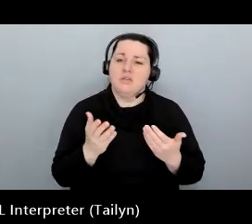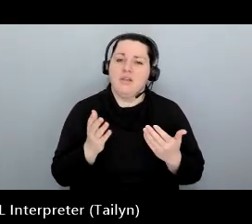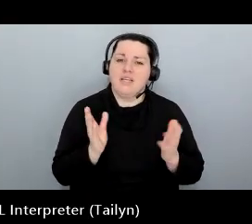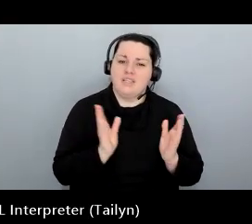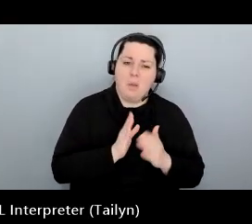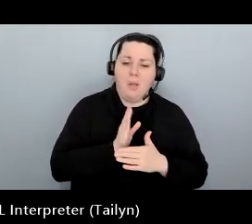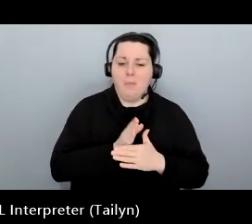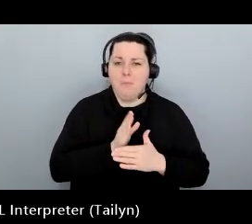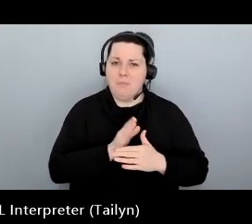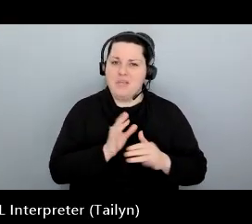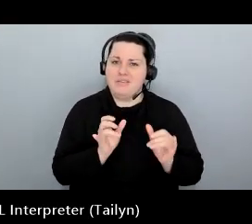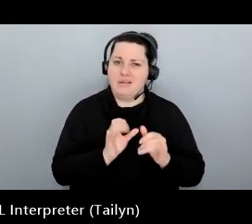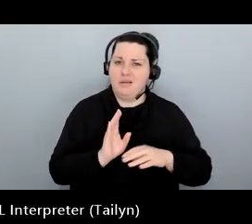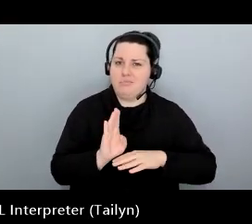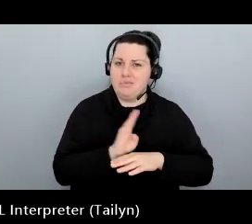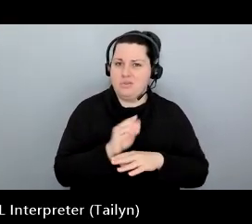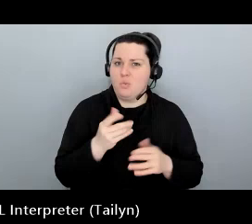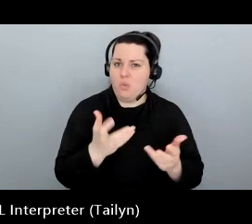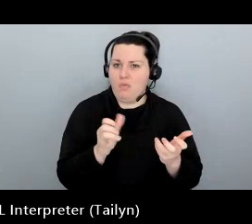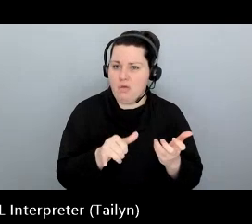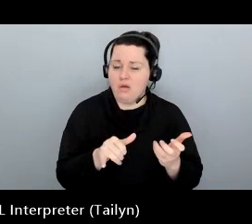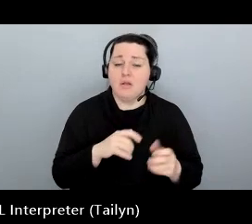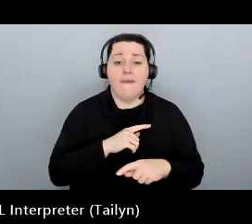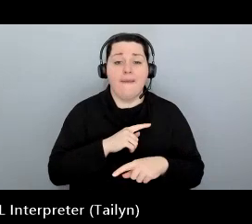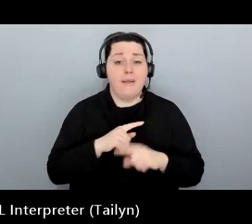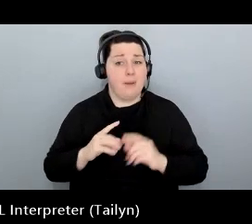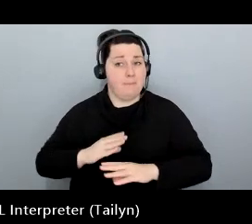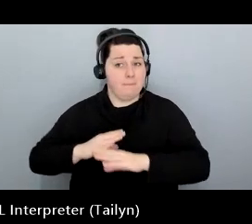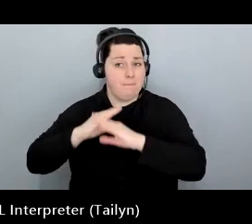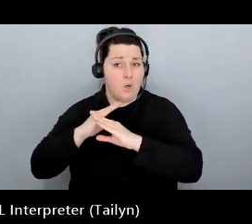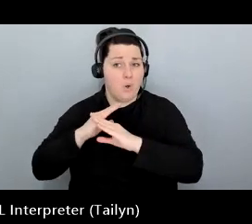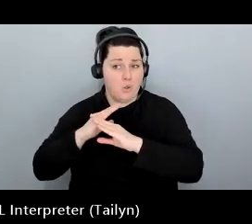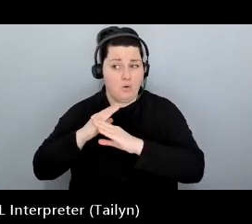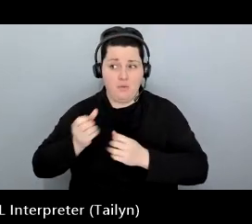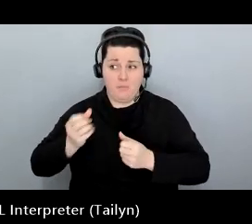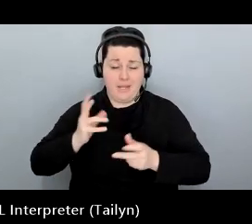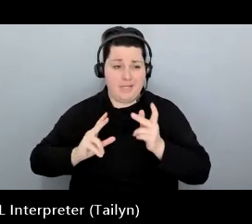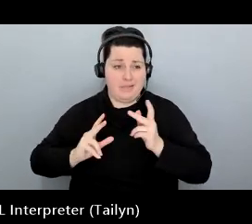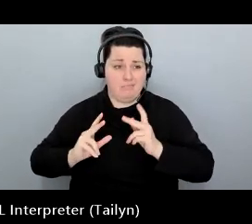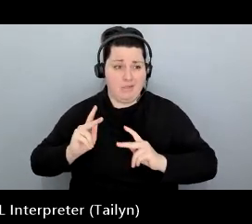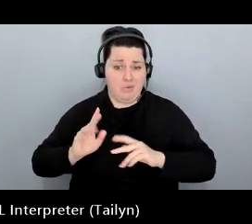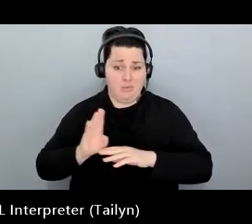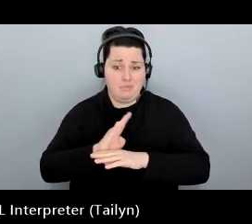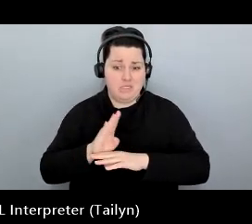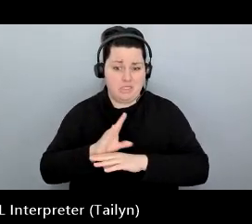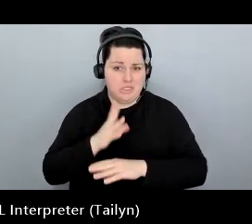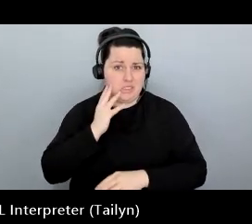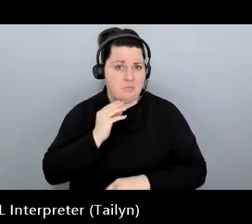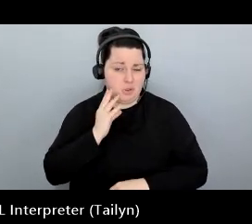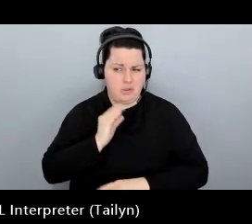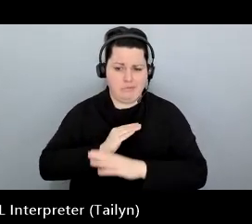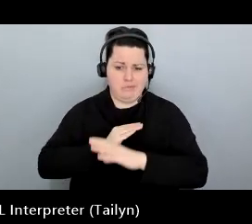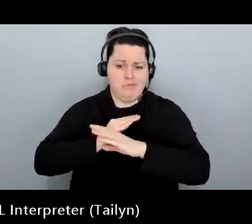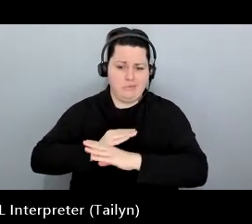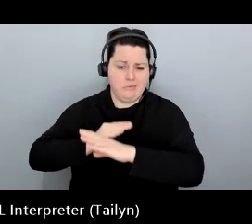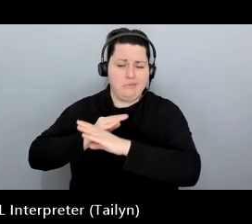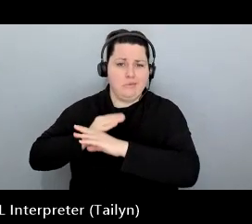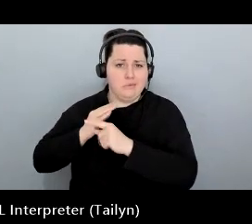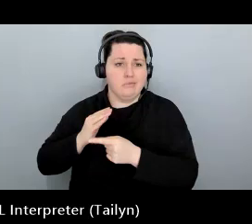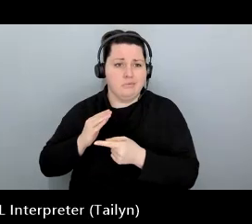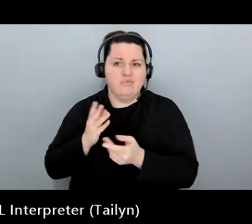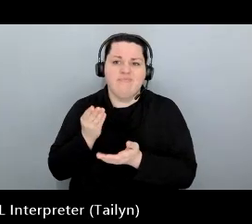mid-sized businesses. But the main barrier that a lot of businesses have, been trying to overcome is